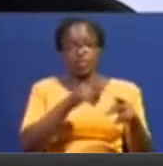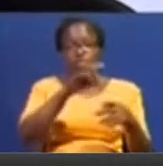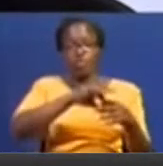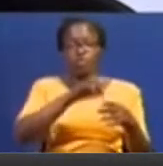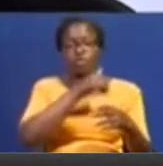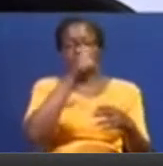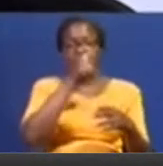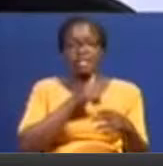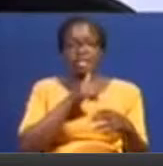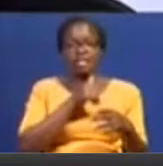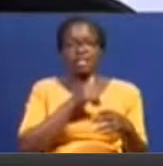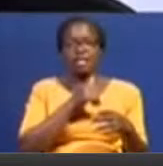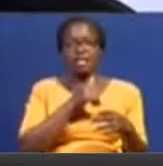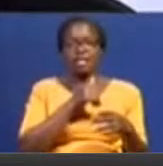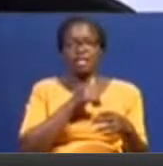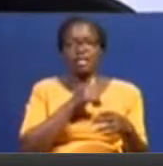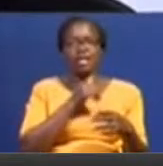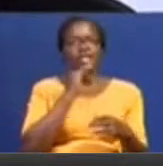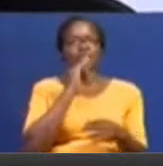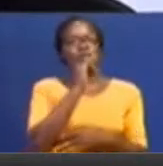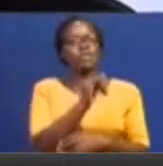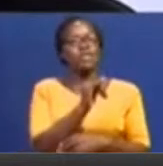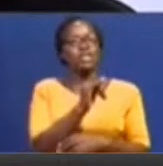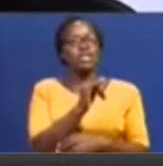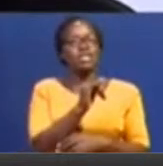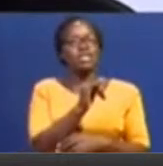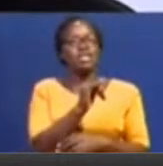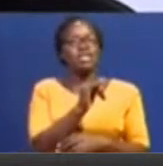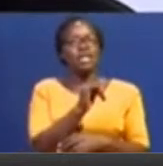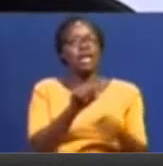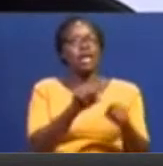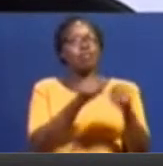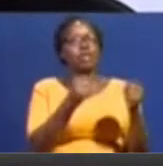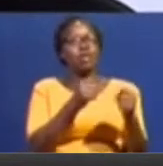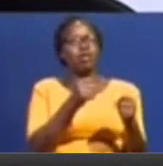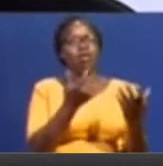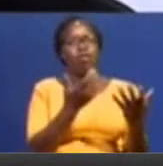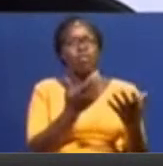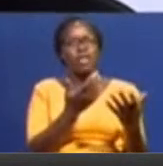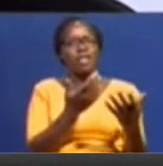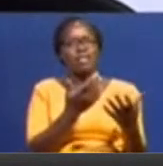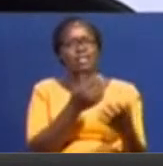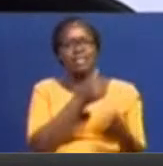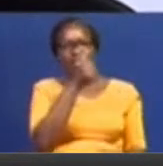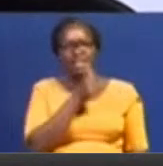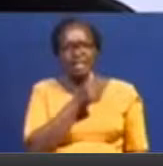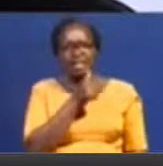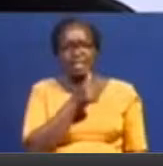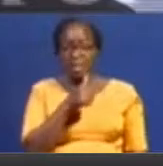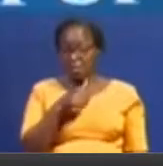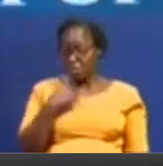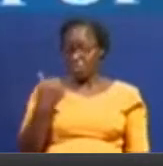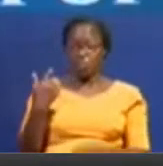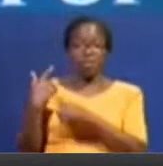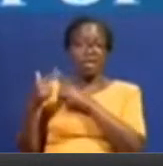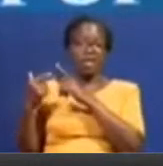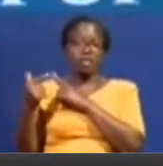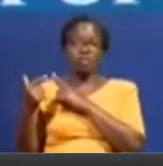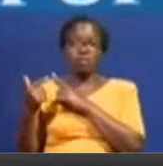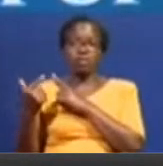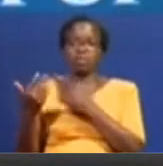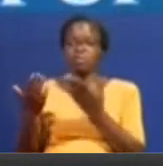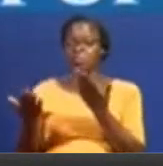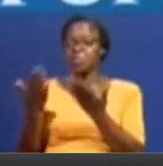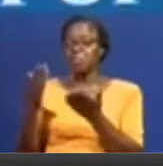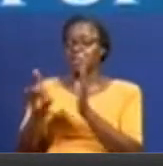secret ballot, there is a breach of that secrecy? From my experience, maybe Yes. because I'm a